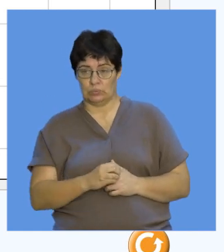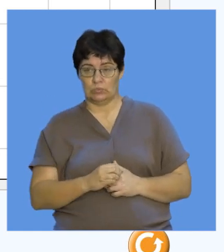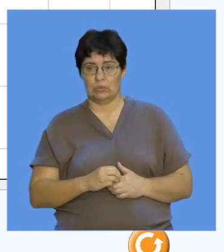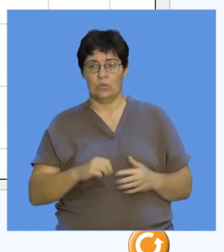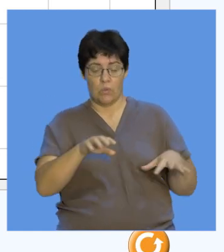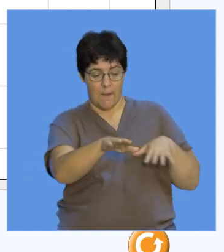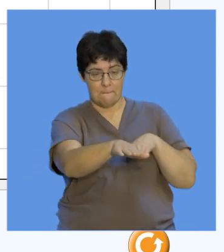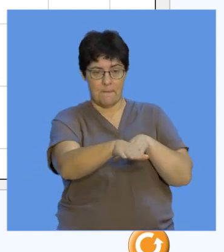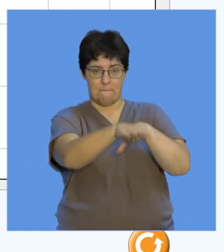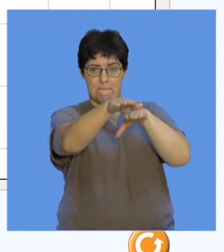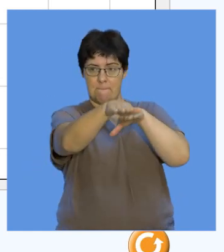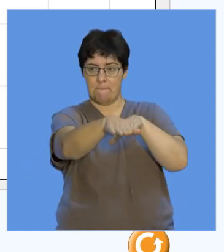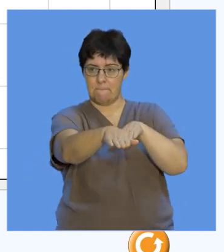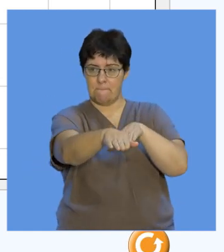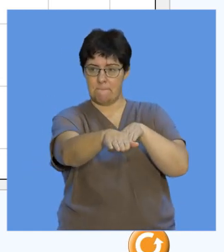they collide.